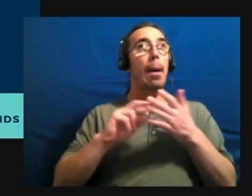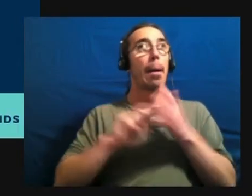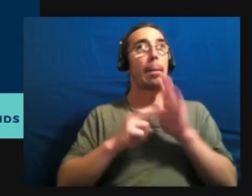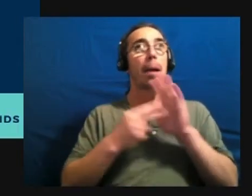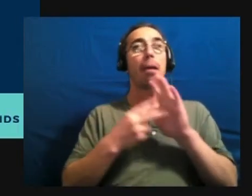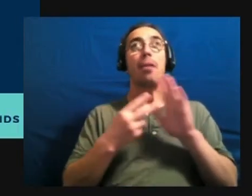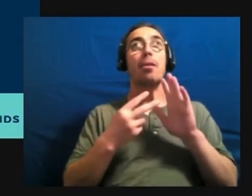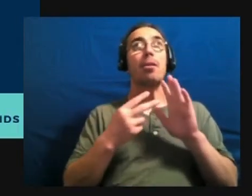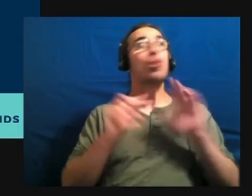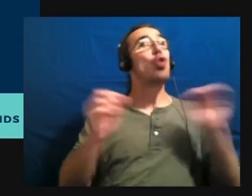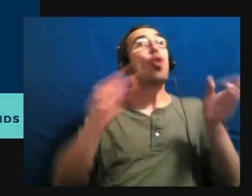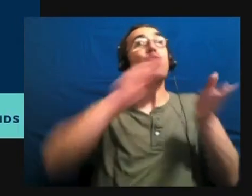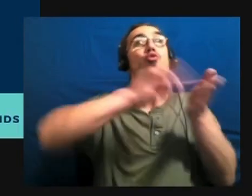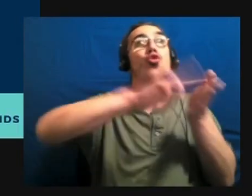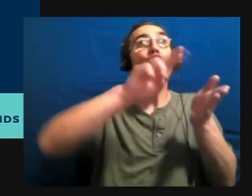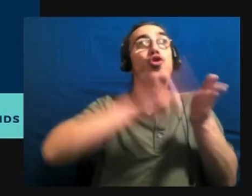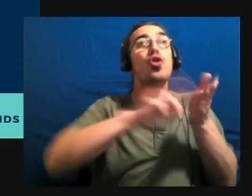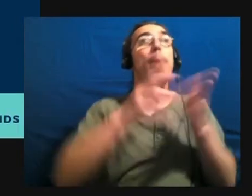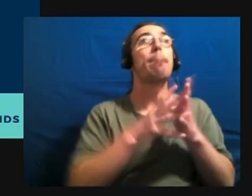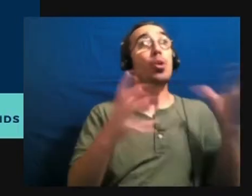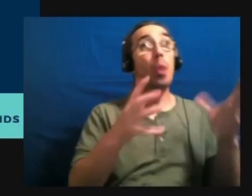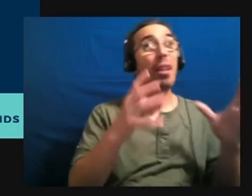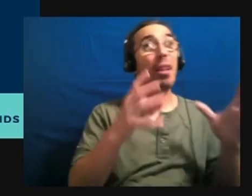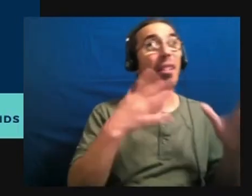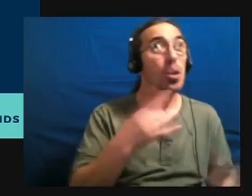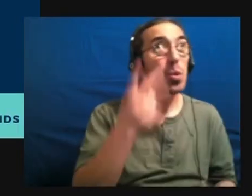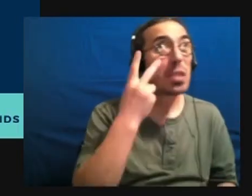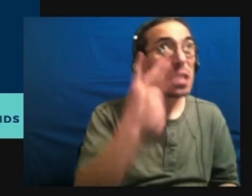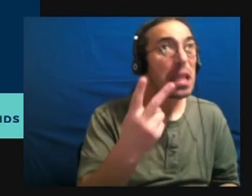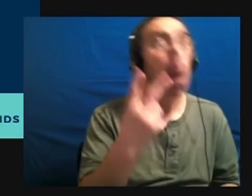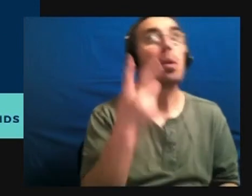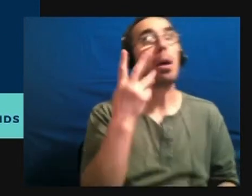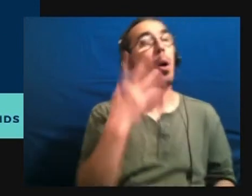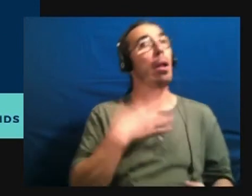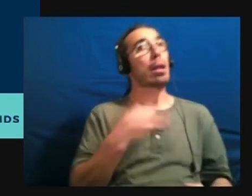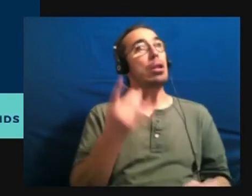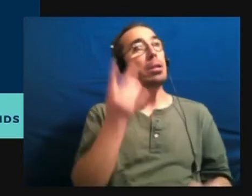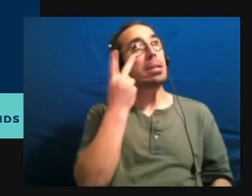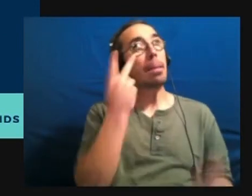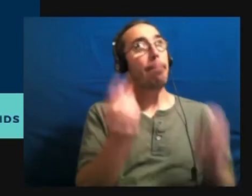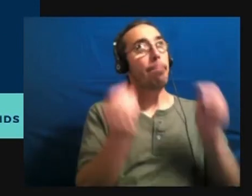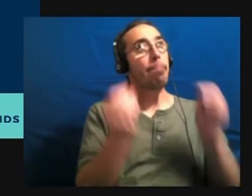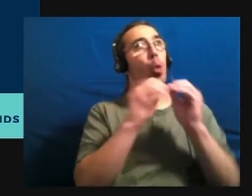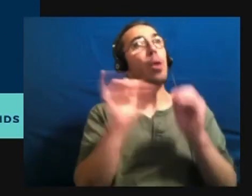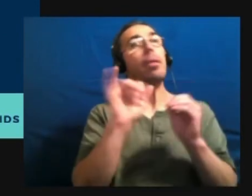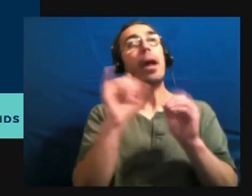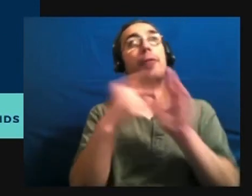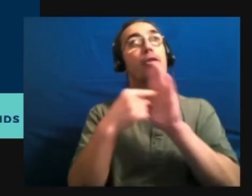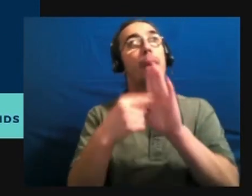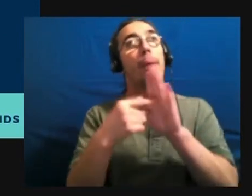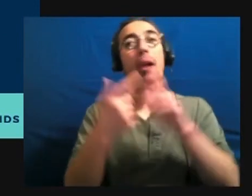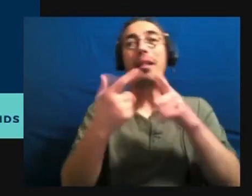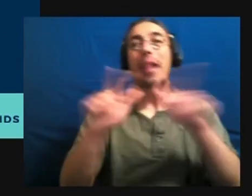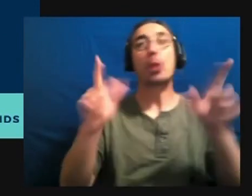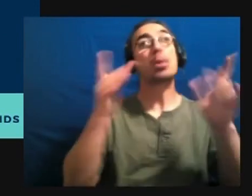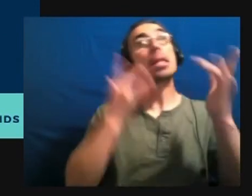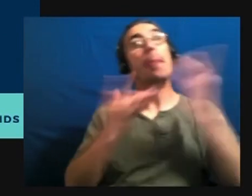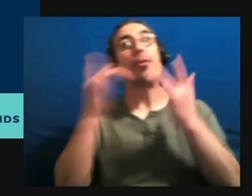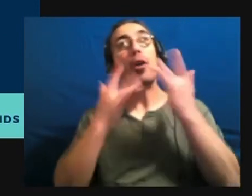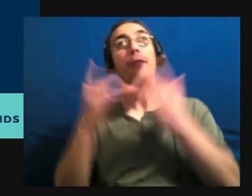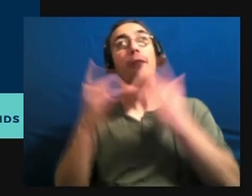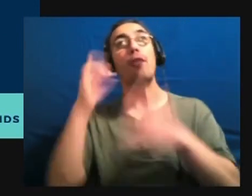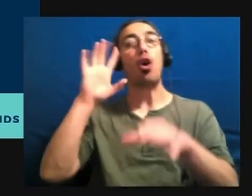this as I would like to see. I would love to see the impact of language deprivation on autistic